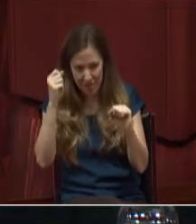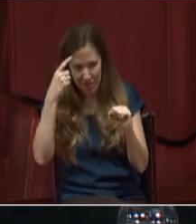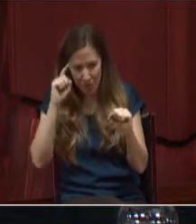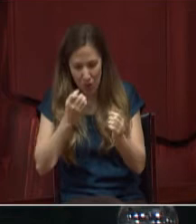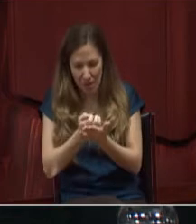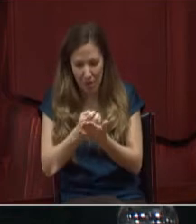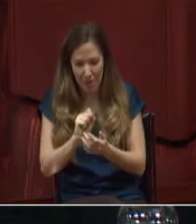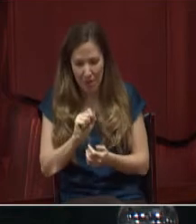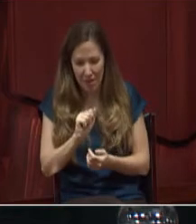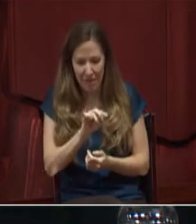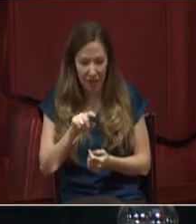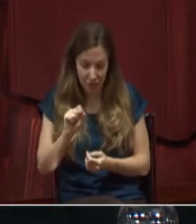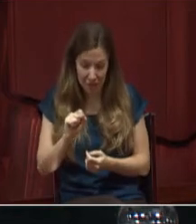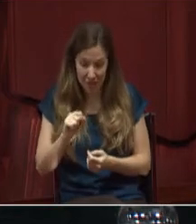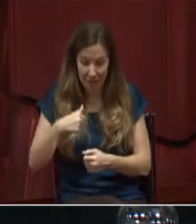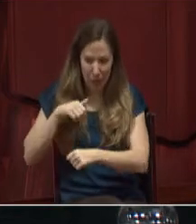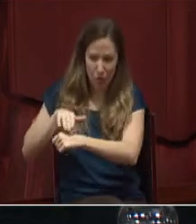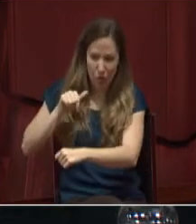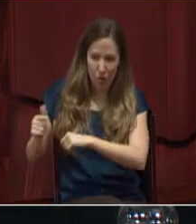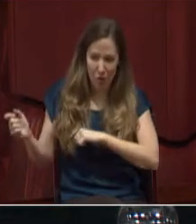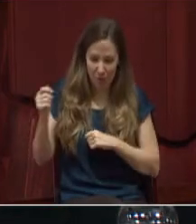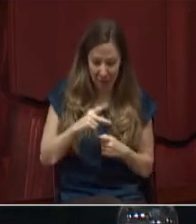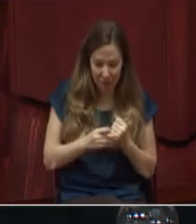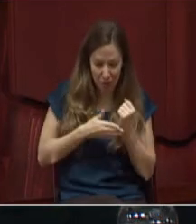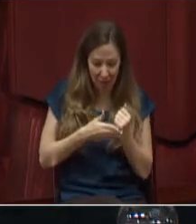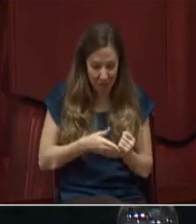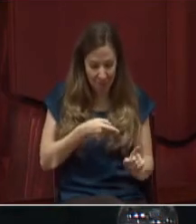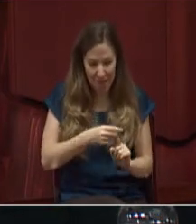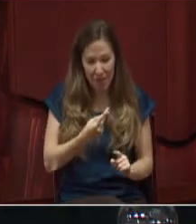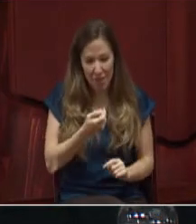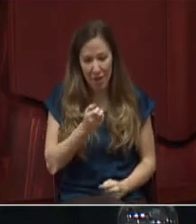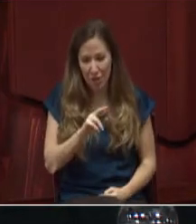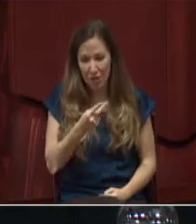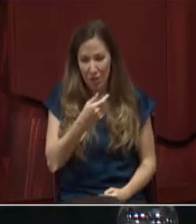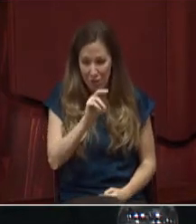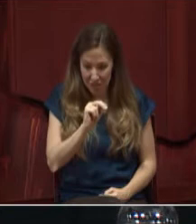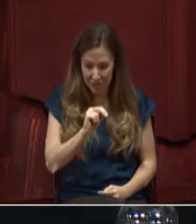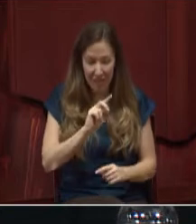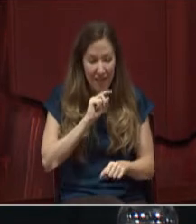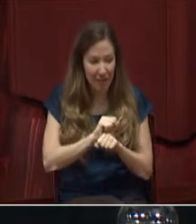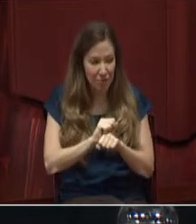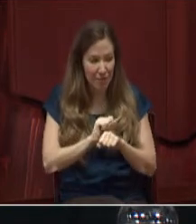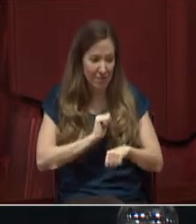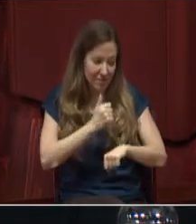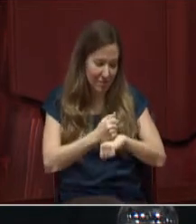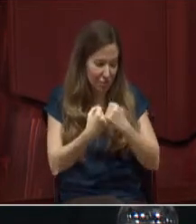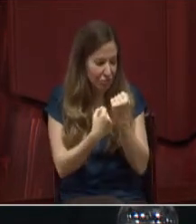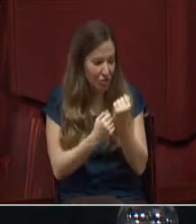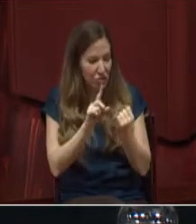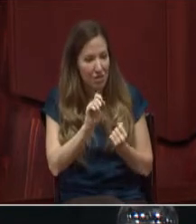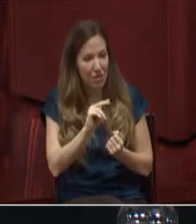I was shanghaied to come back to help Peter Peterson actually structure de novo, right